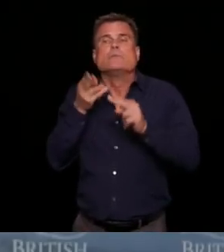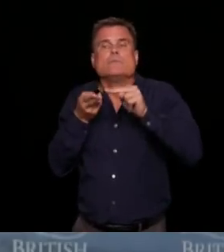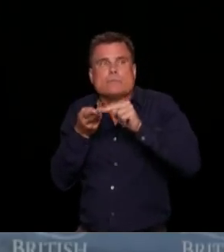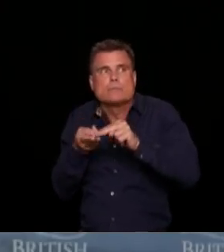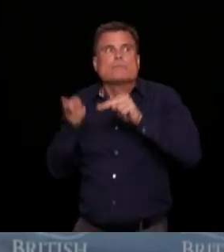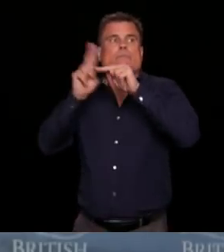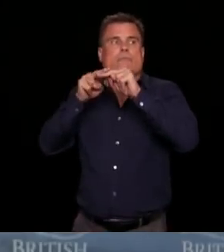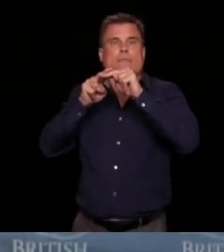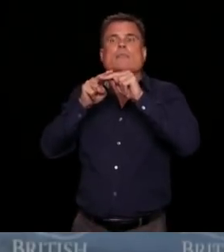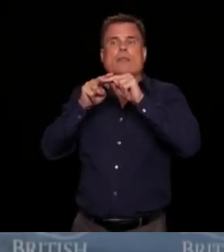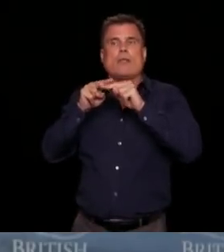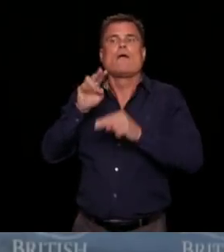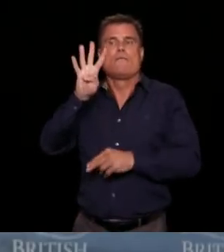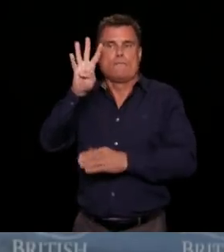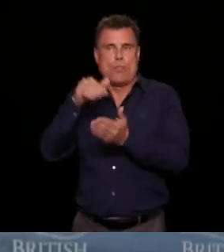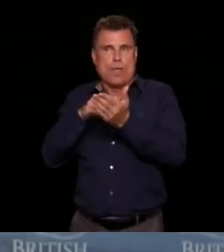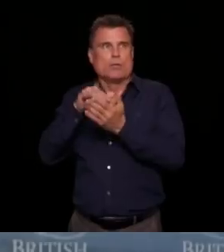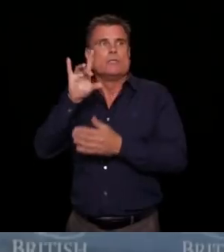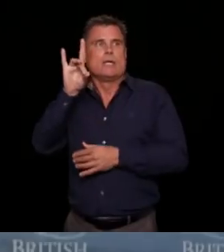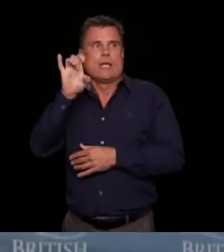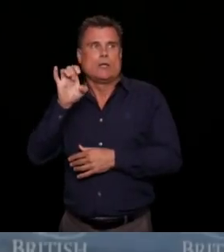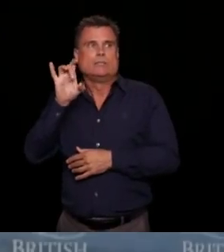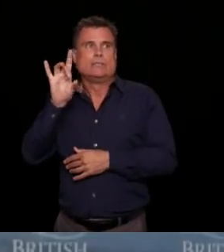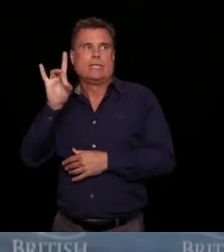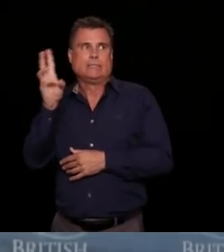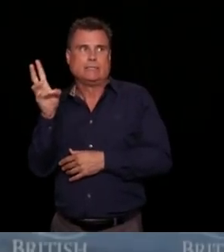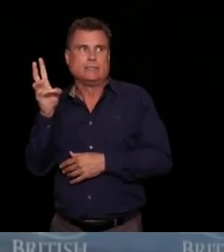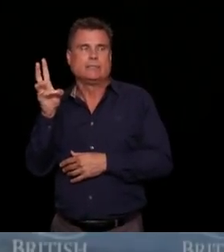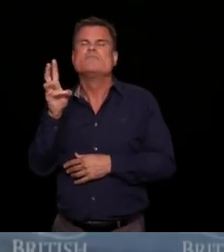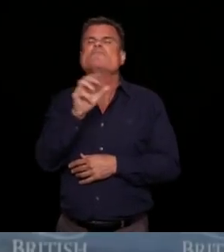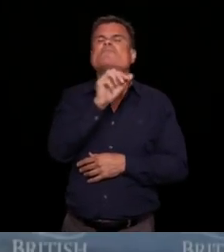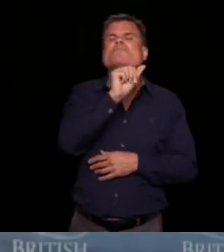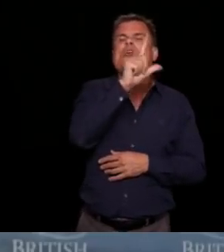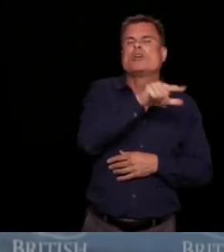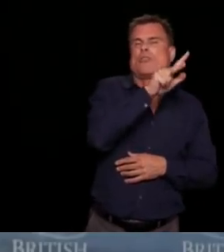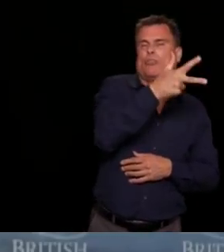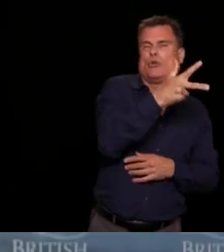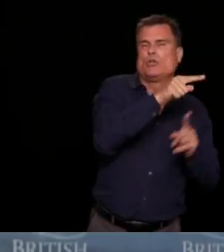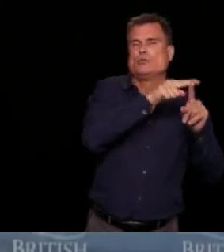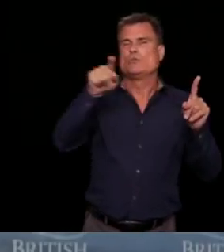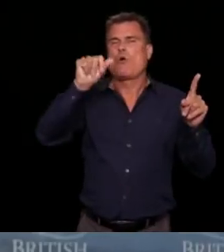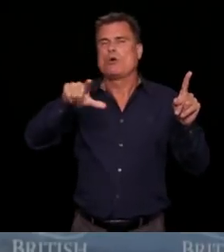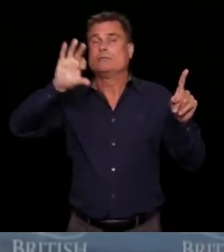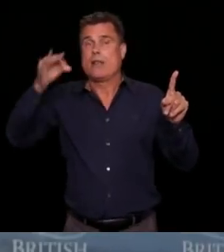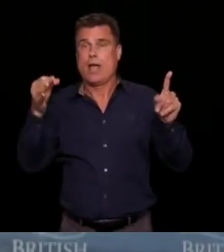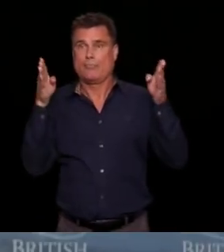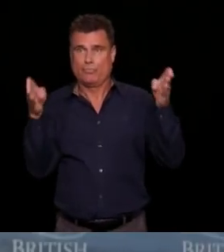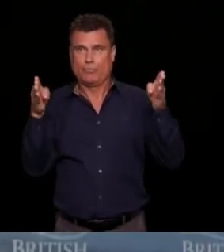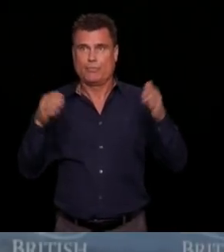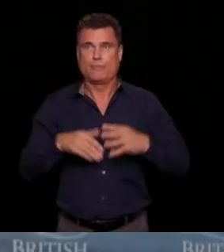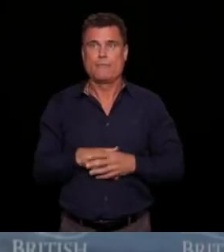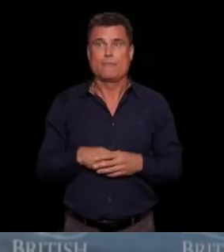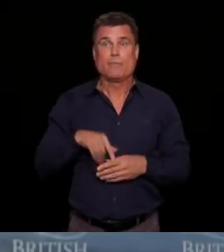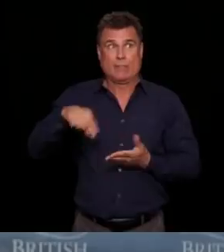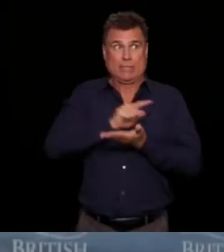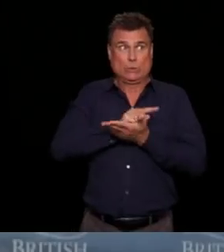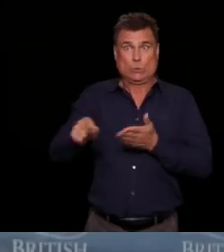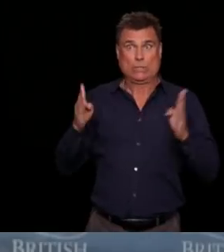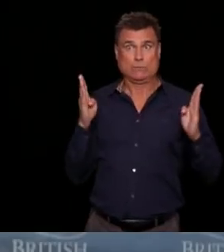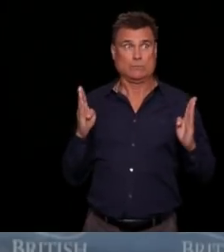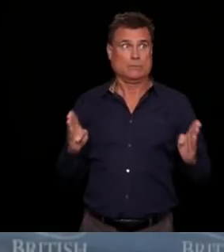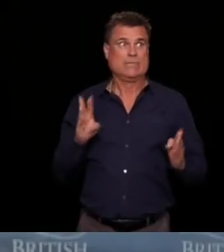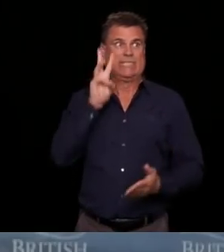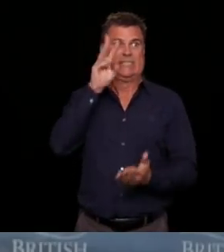the BC Day long weekend, or BC Day, when scheduled surgeries were not performed. This week, we